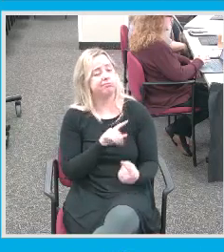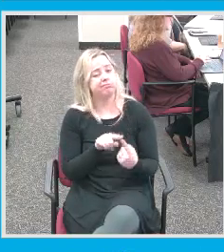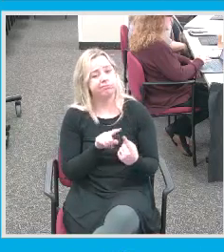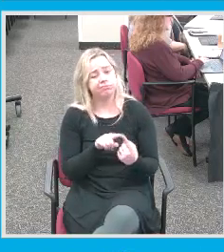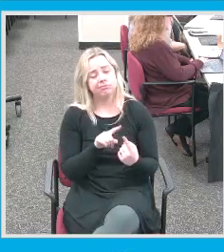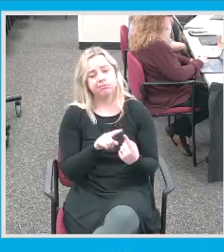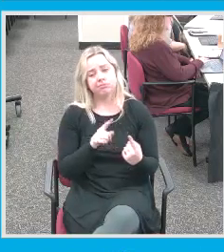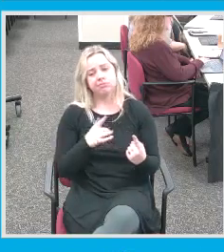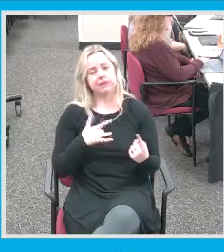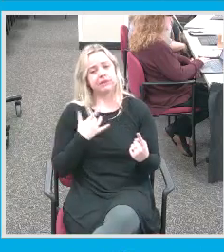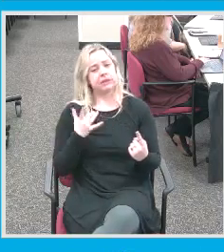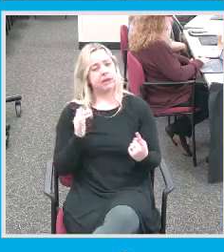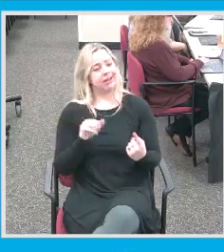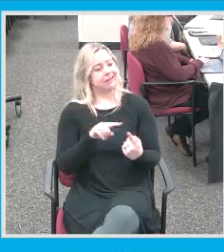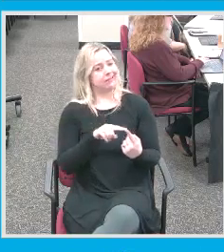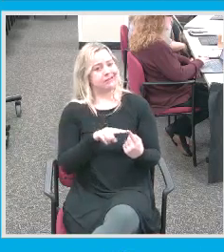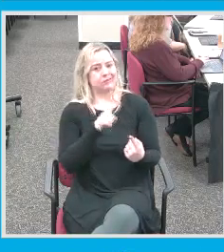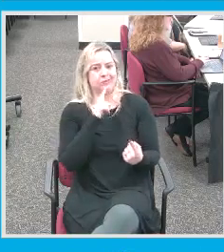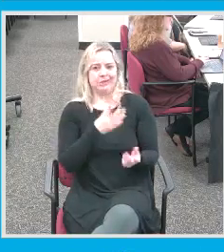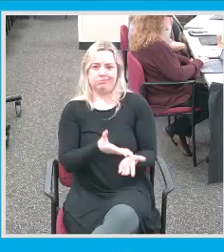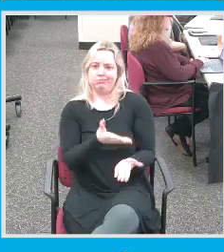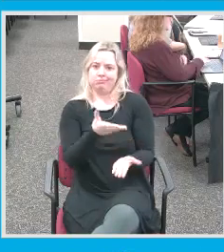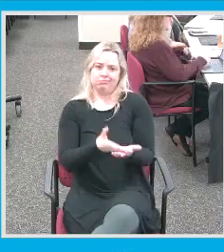it's reflective of what